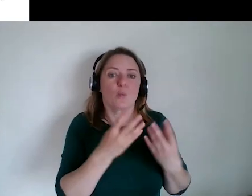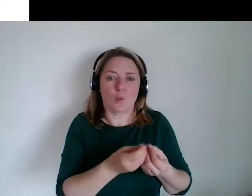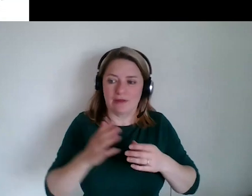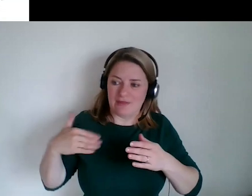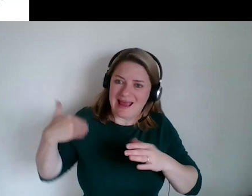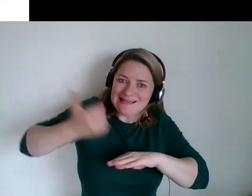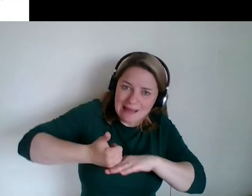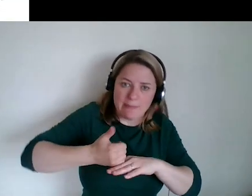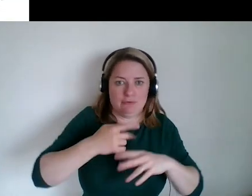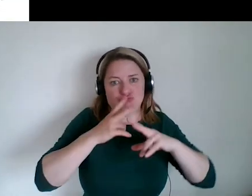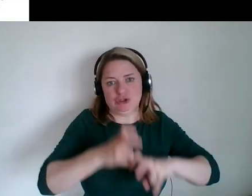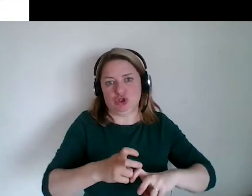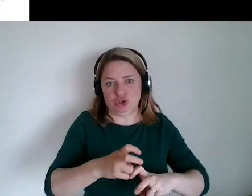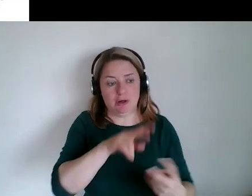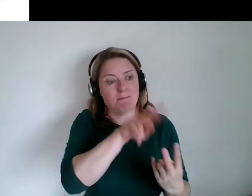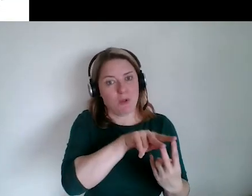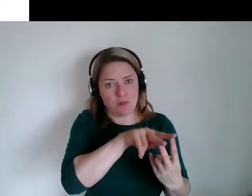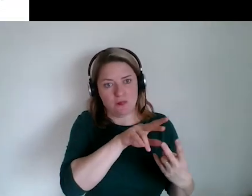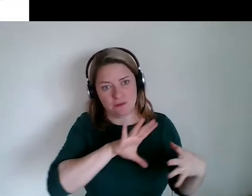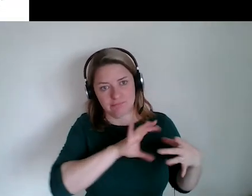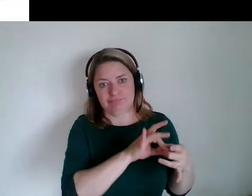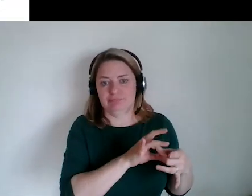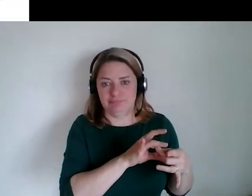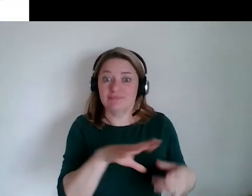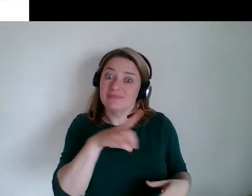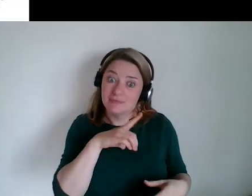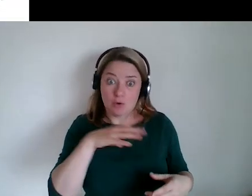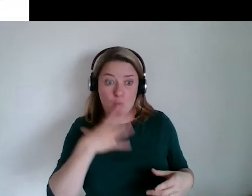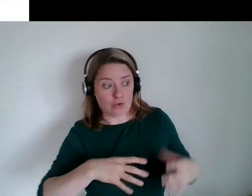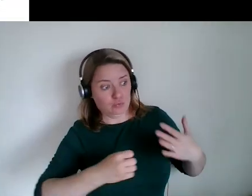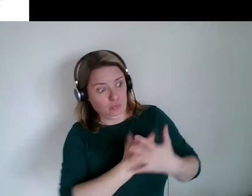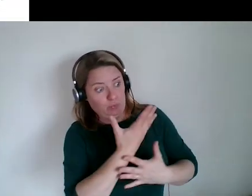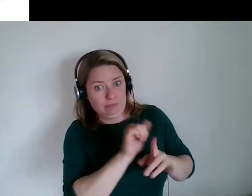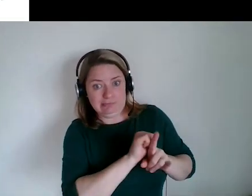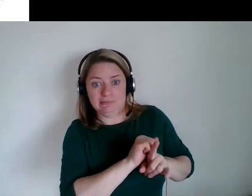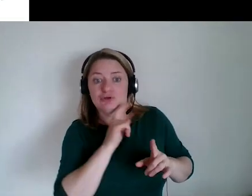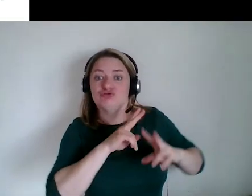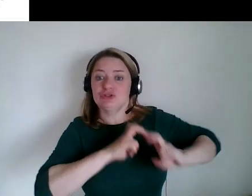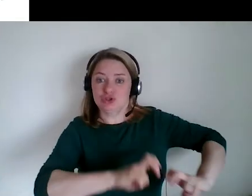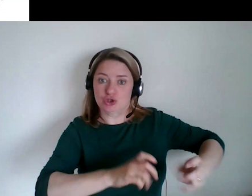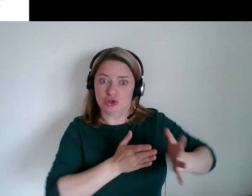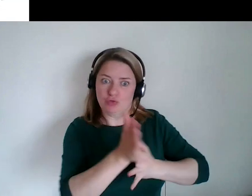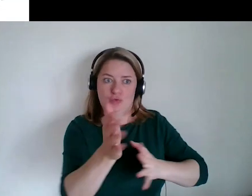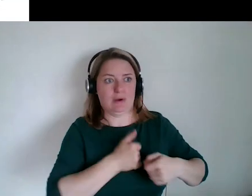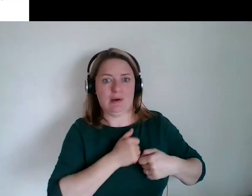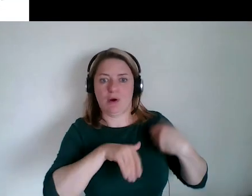the incubator is that we wish to develop researchers as part of our programme of